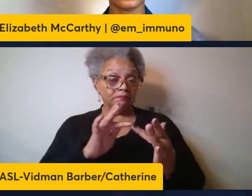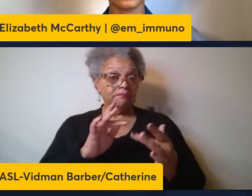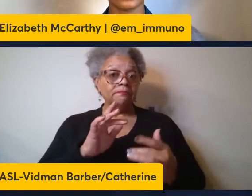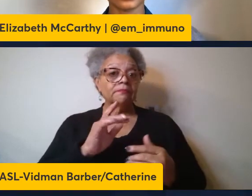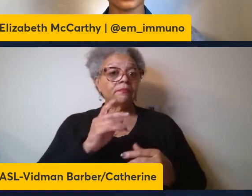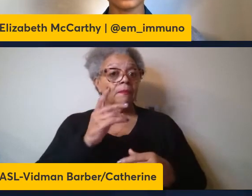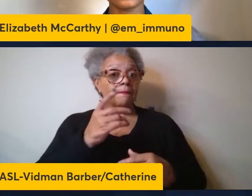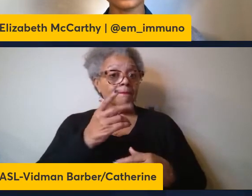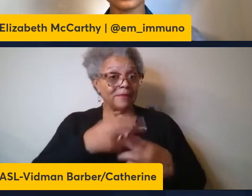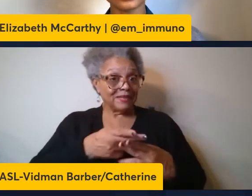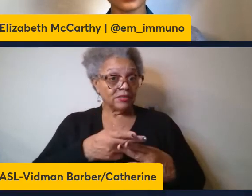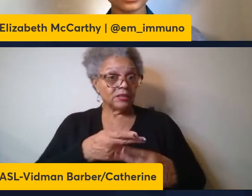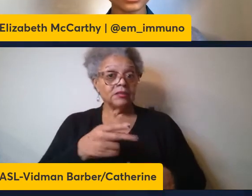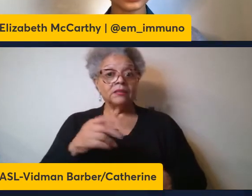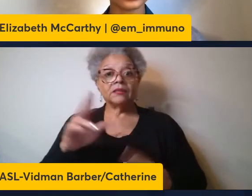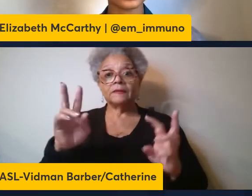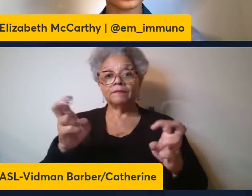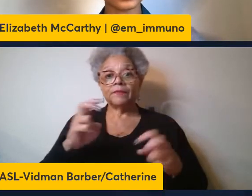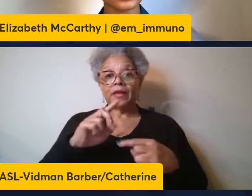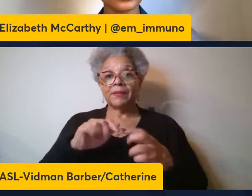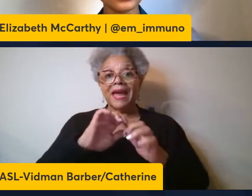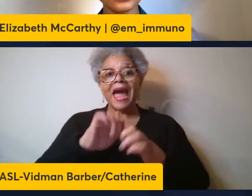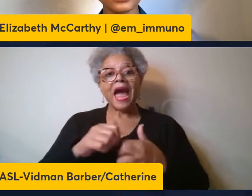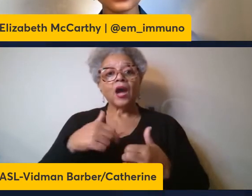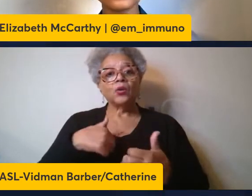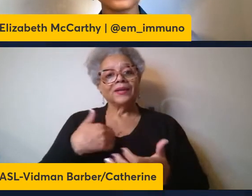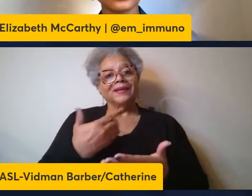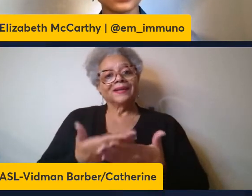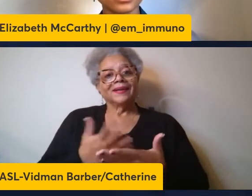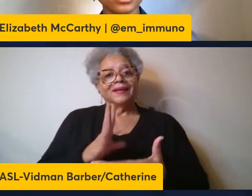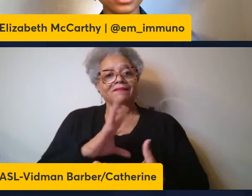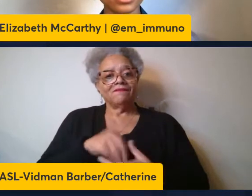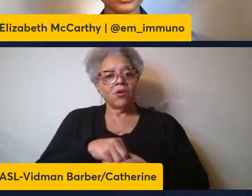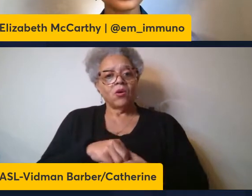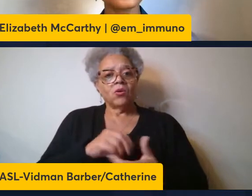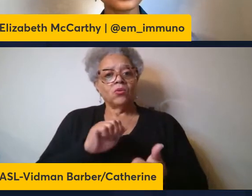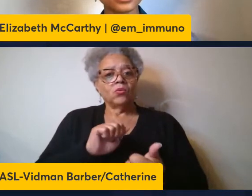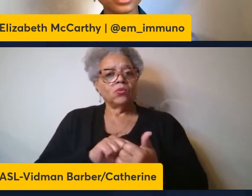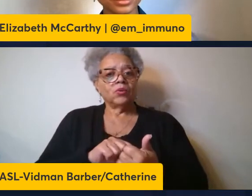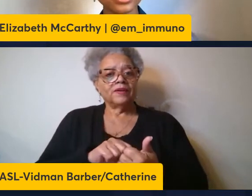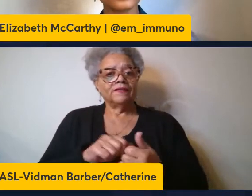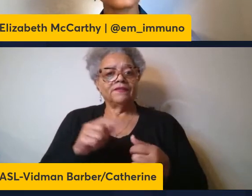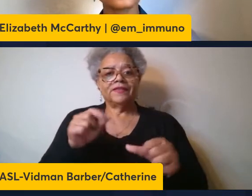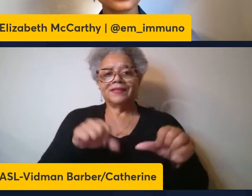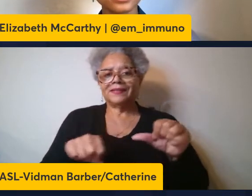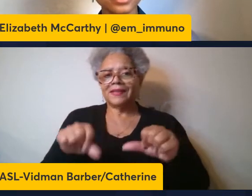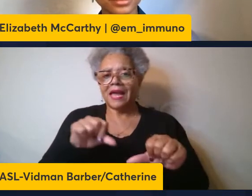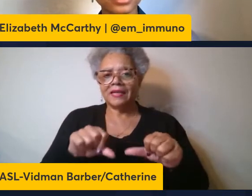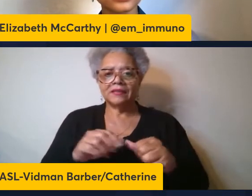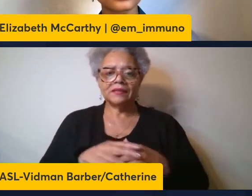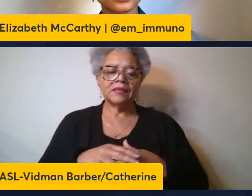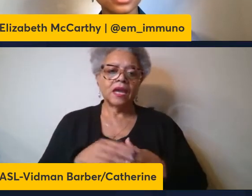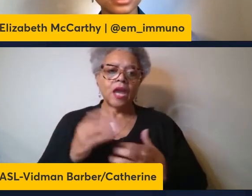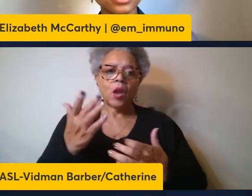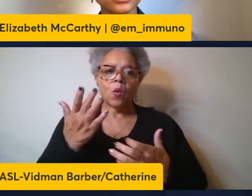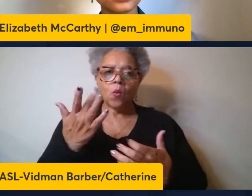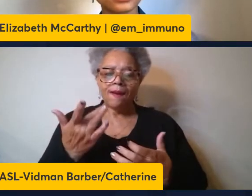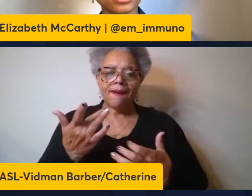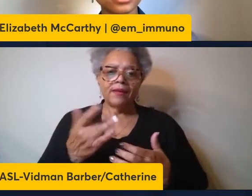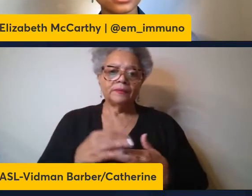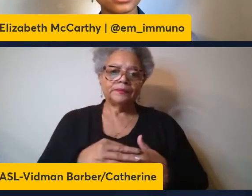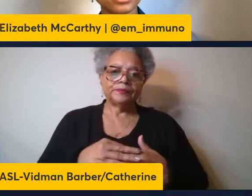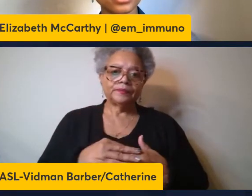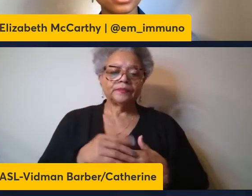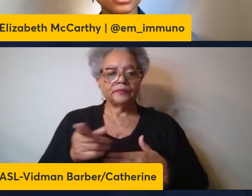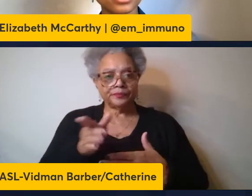discuss about how did we get into data science and bioinformatics, and you've